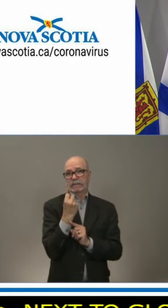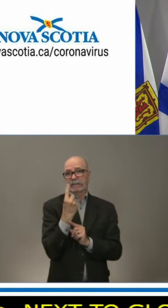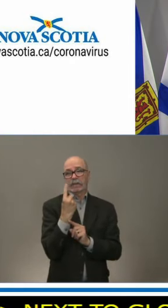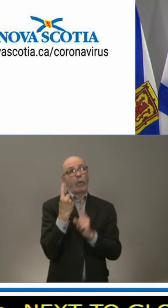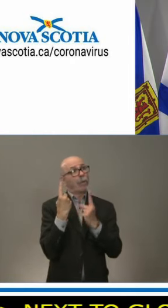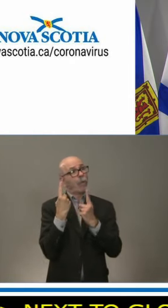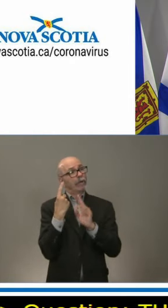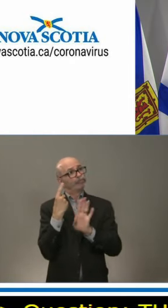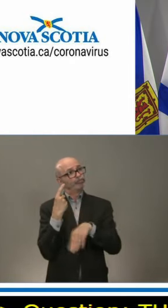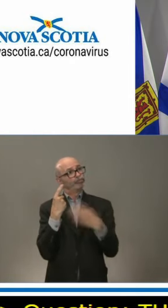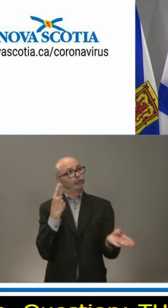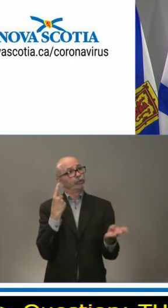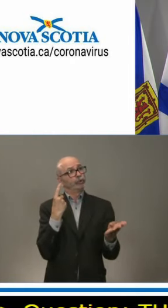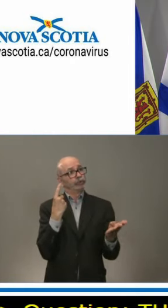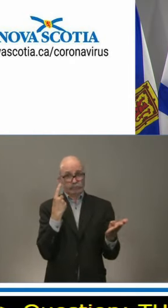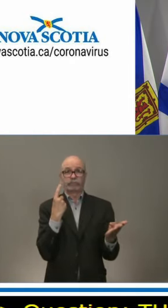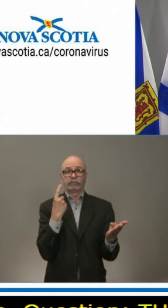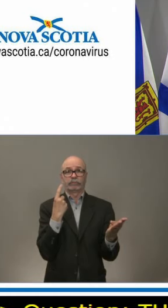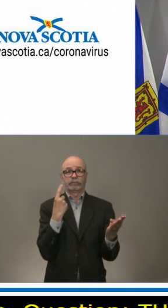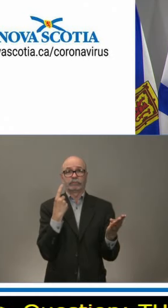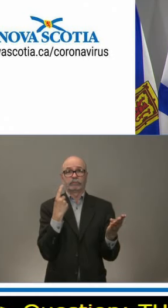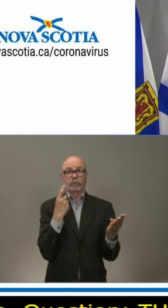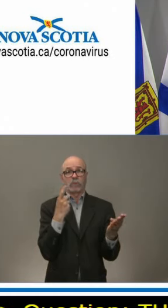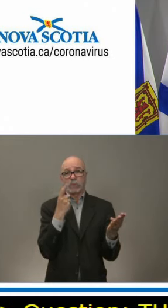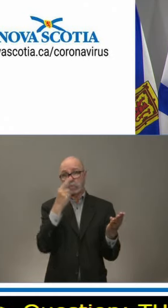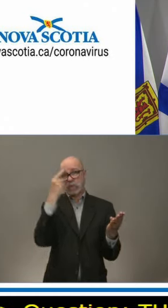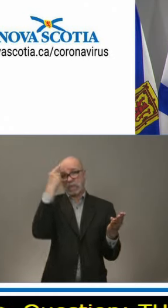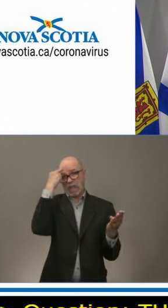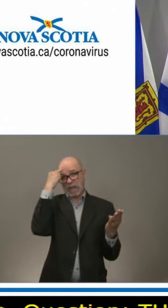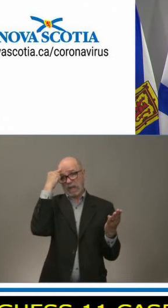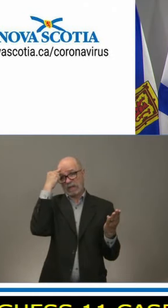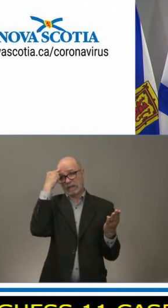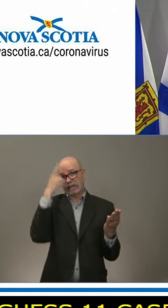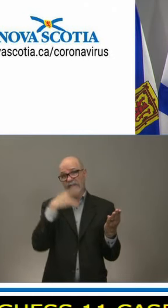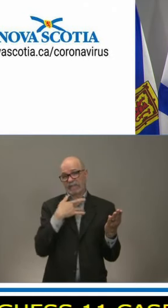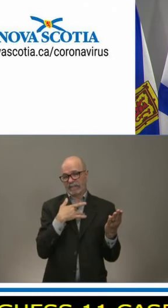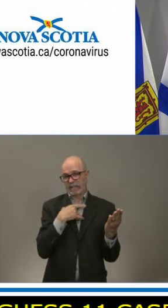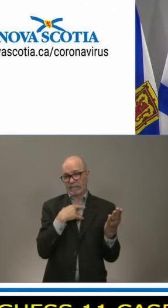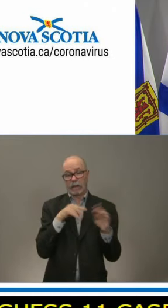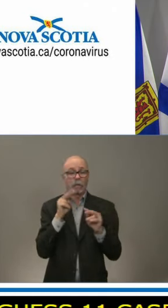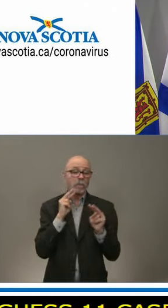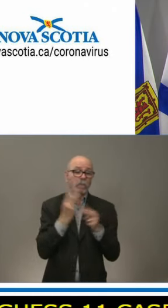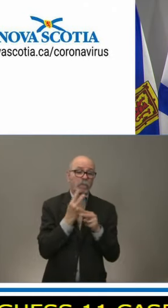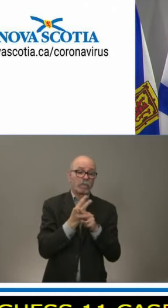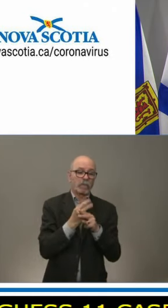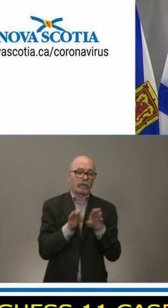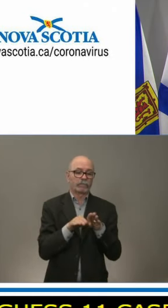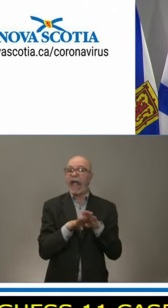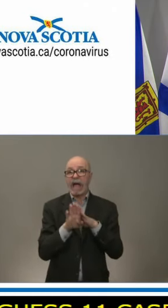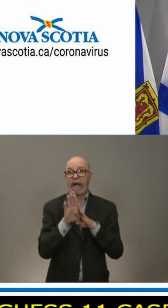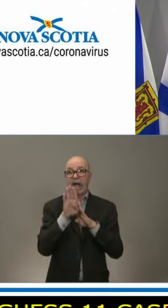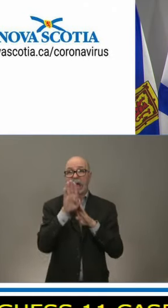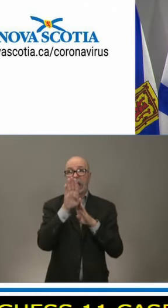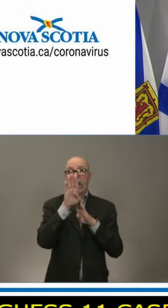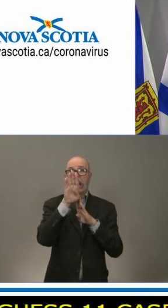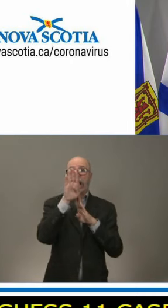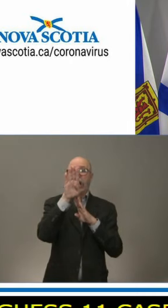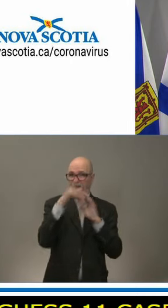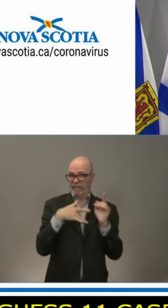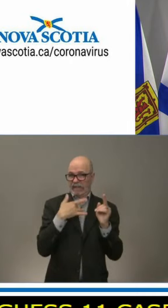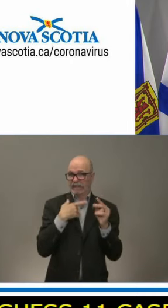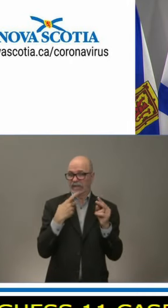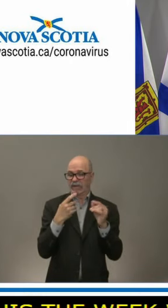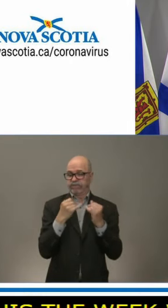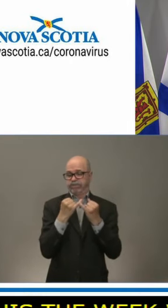things, begin to spike and get worse here in the province? And I'm just wondering how many people are